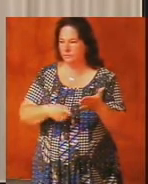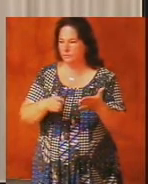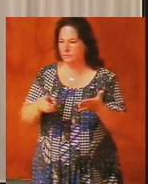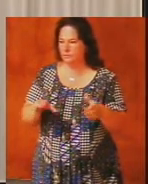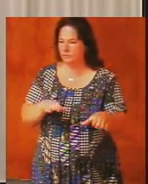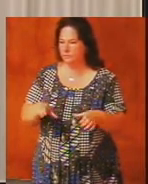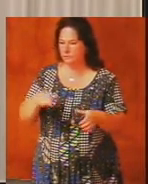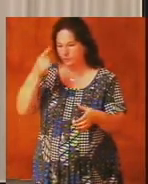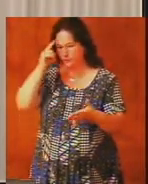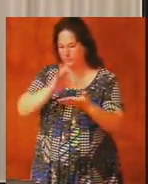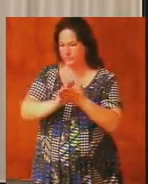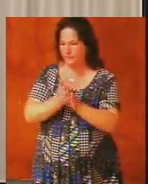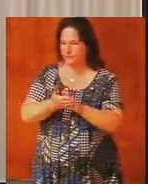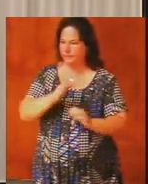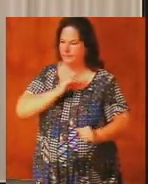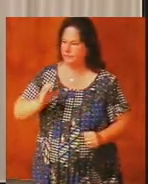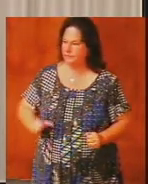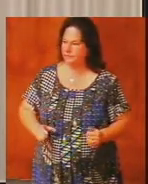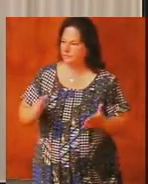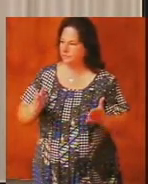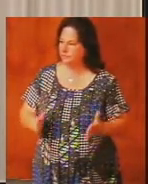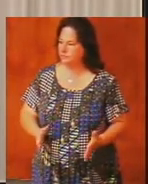to become a Christian.